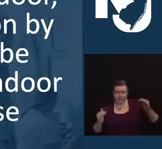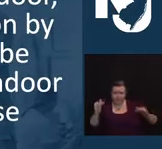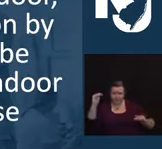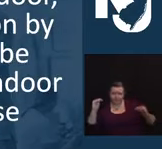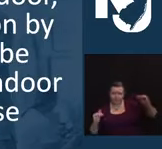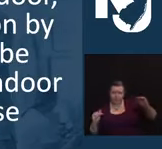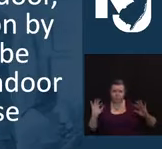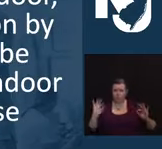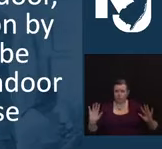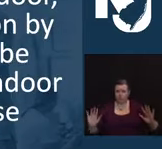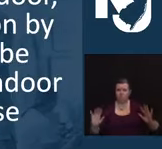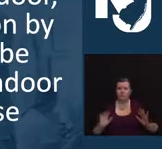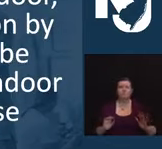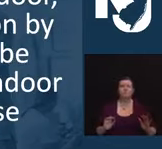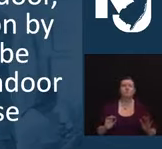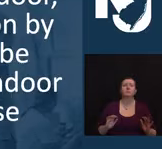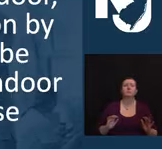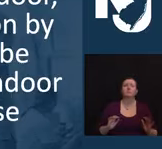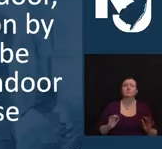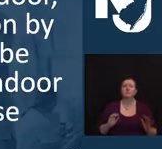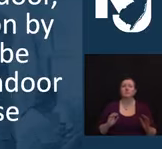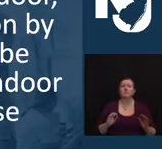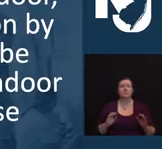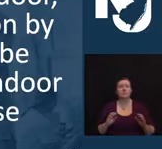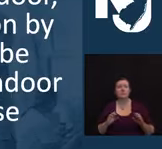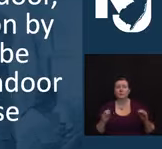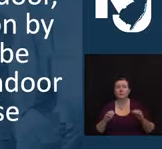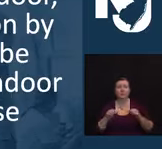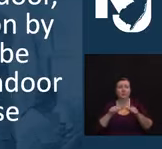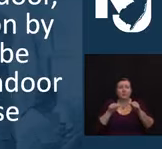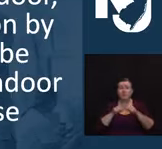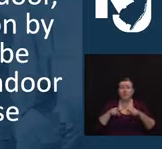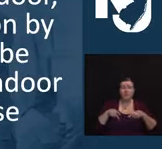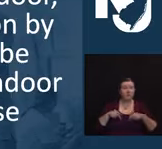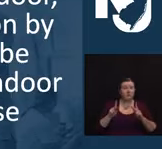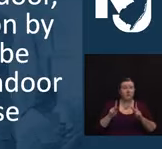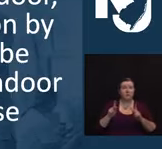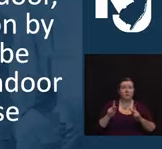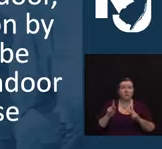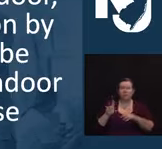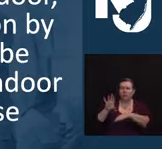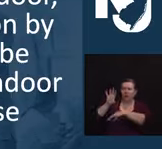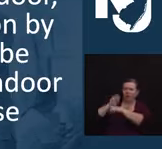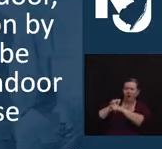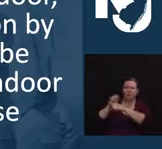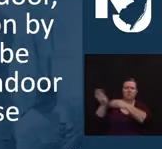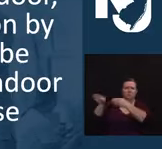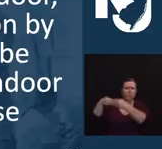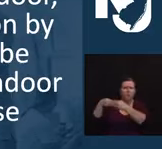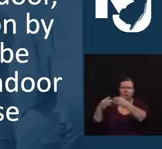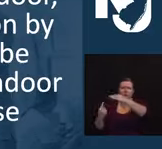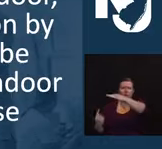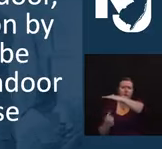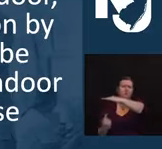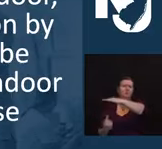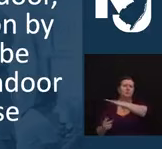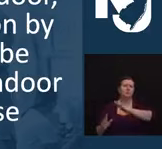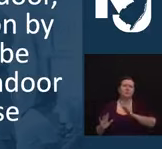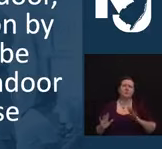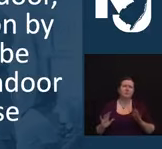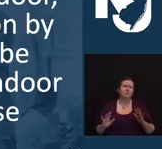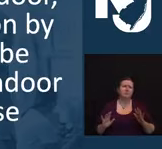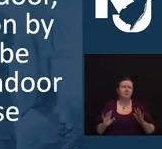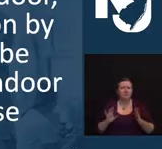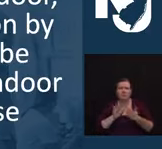in their rooms without taking a full accounting for individual resident needs, staff, PPE capacity, and